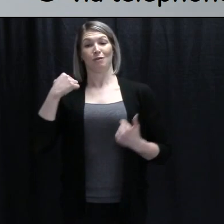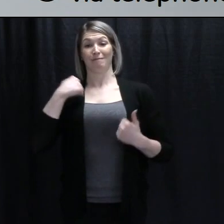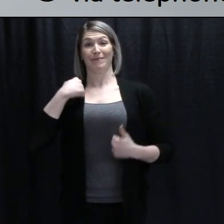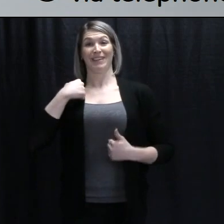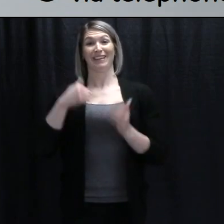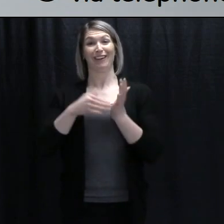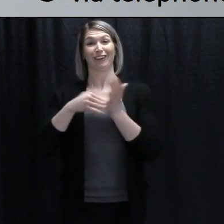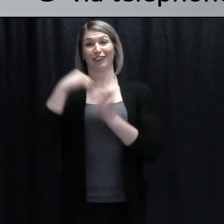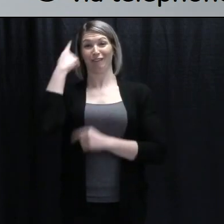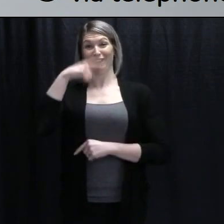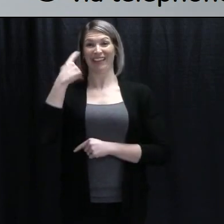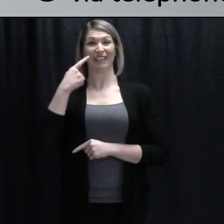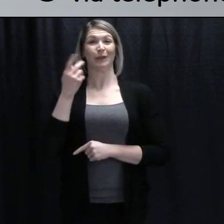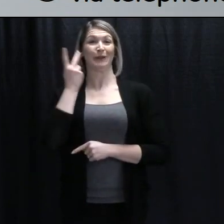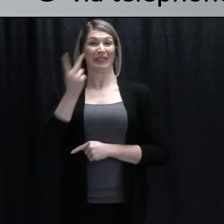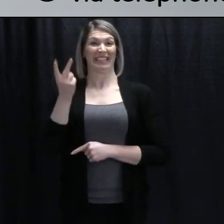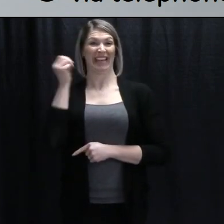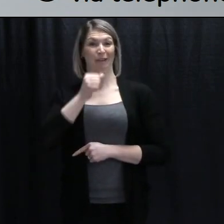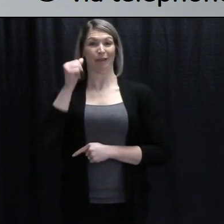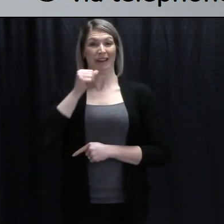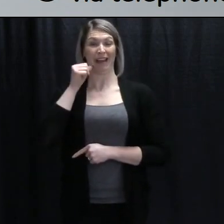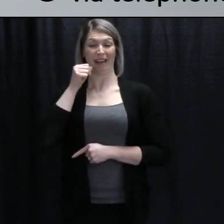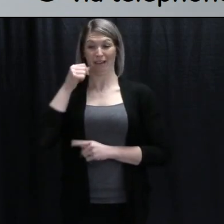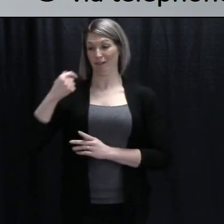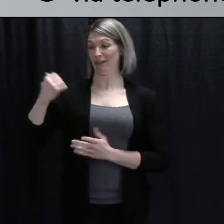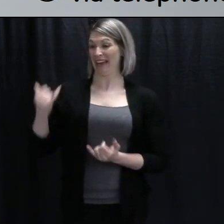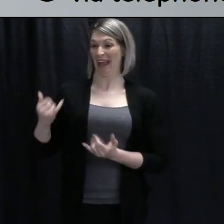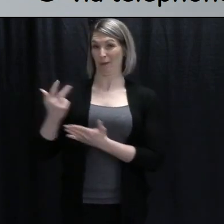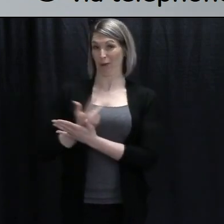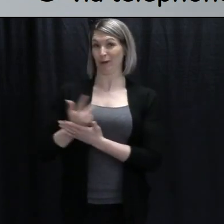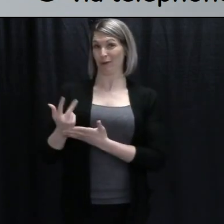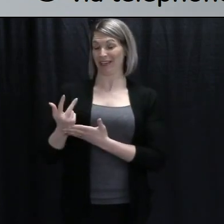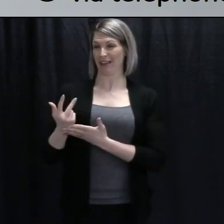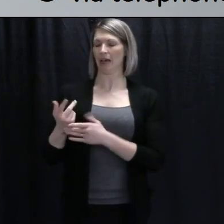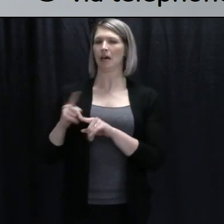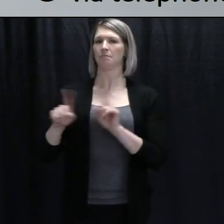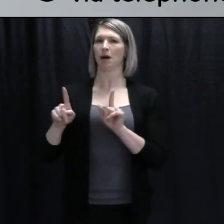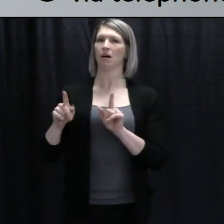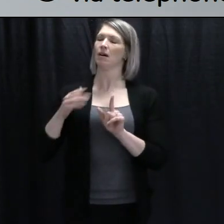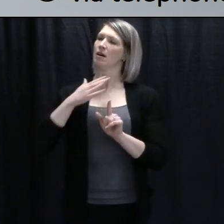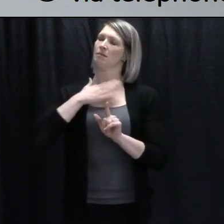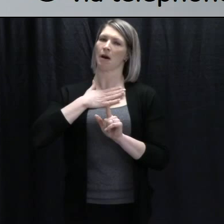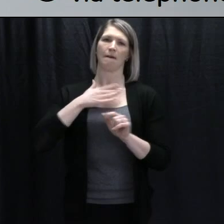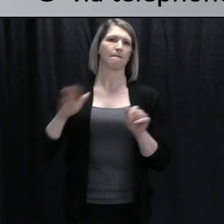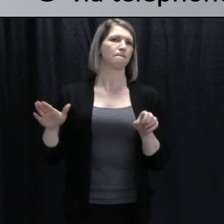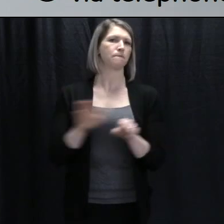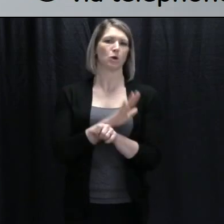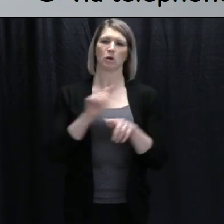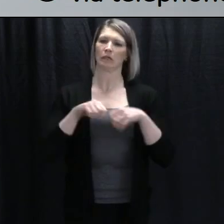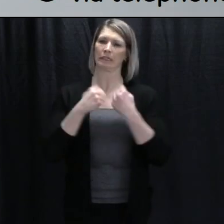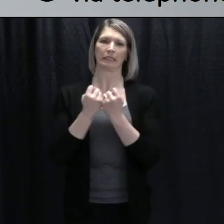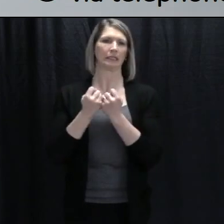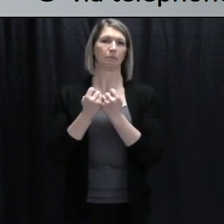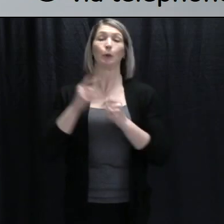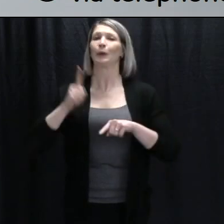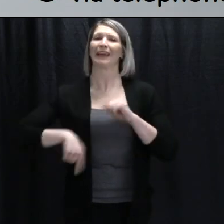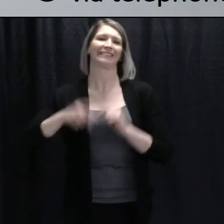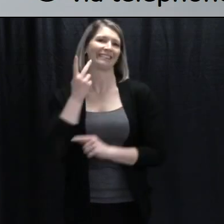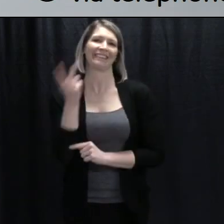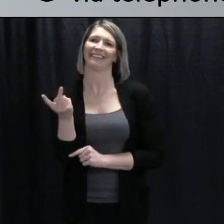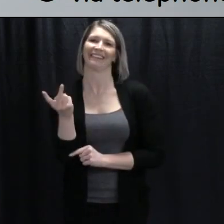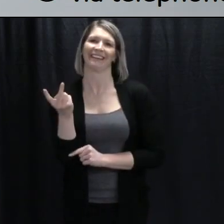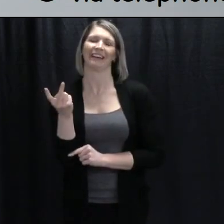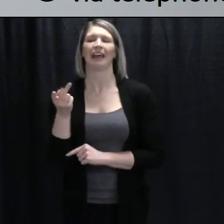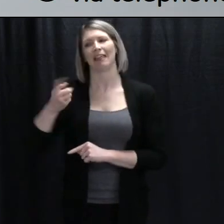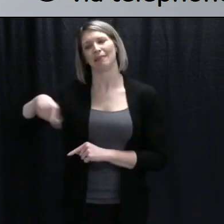face that you see every day, except for the last few, but there is a whole team of people who are working tirelessly to